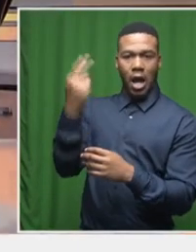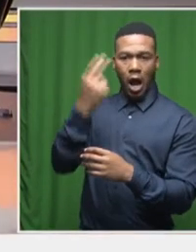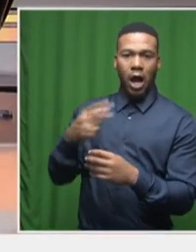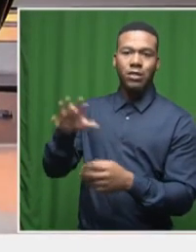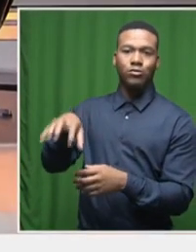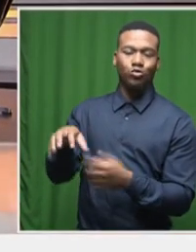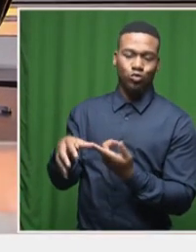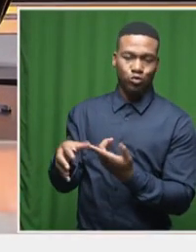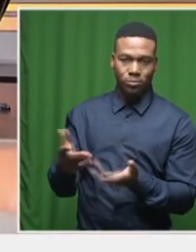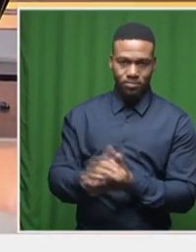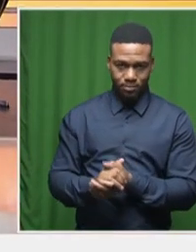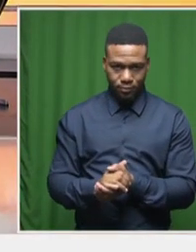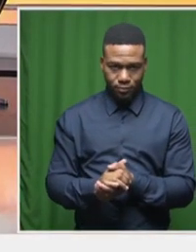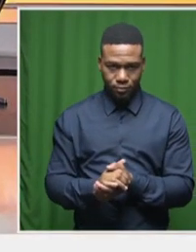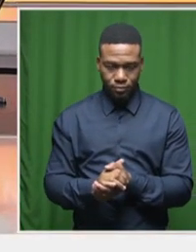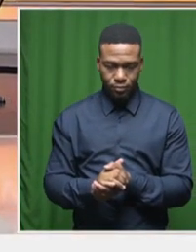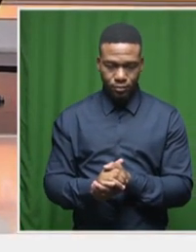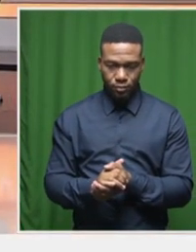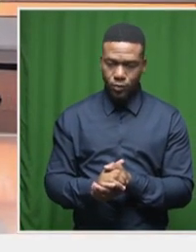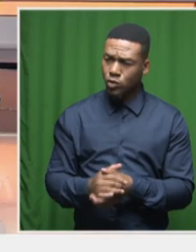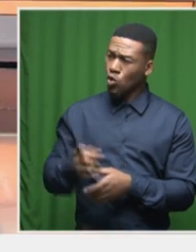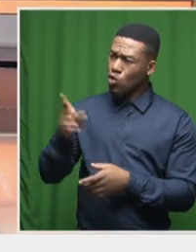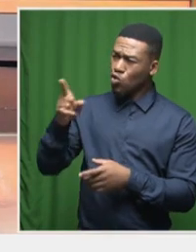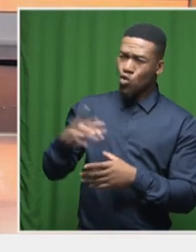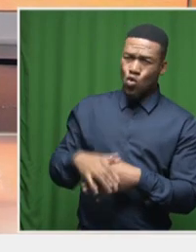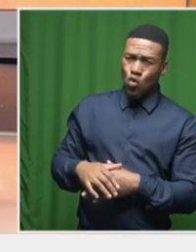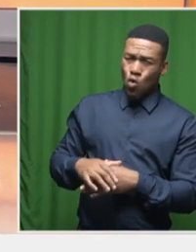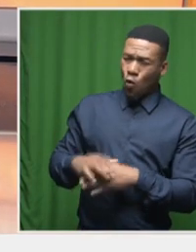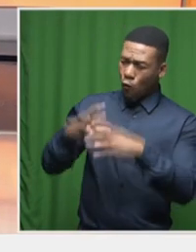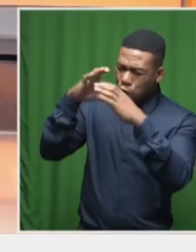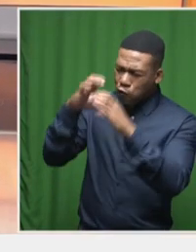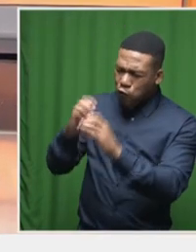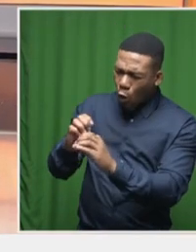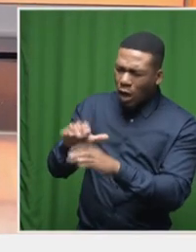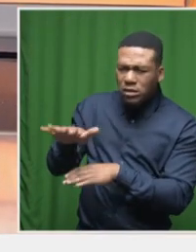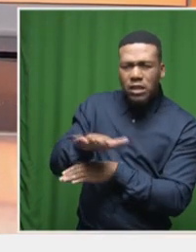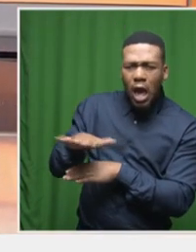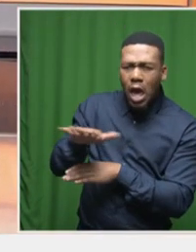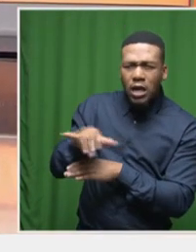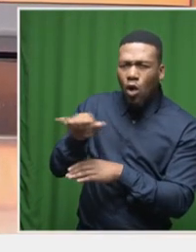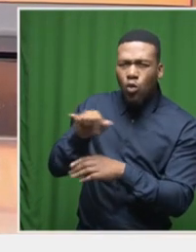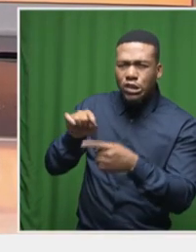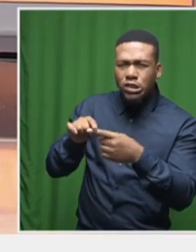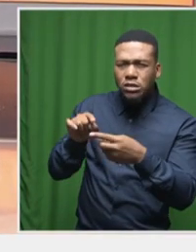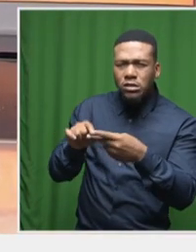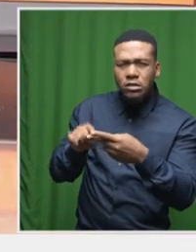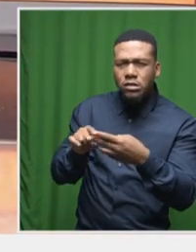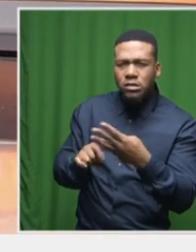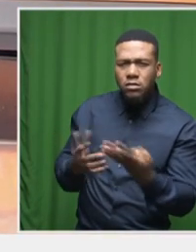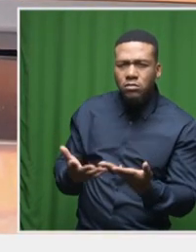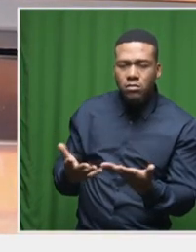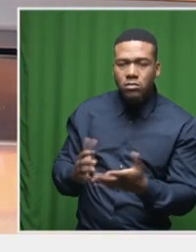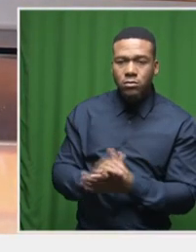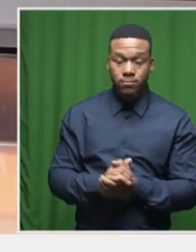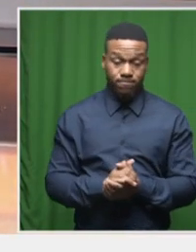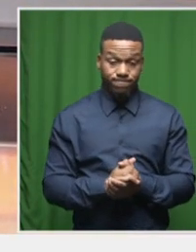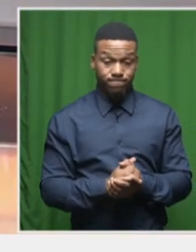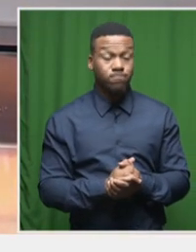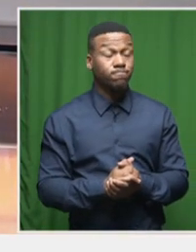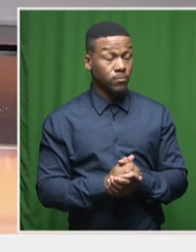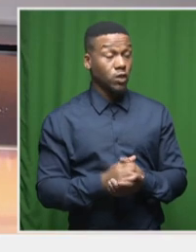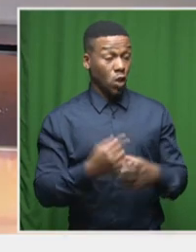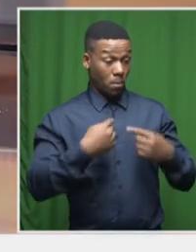main areas of focus through your work? My main focus through my work, it's people who are living in squatter